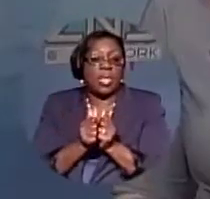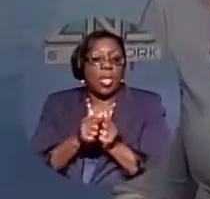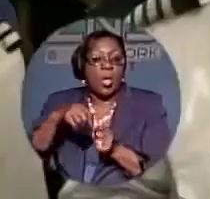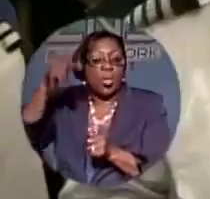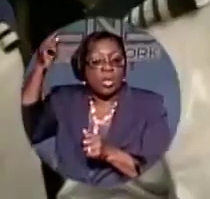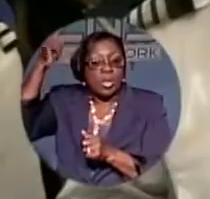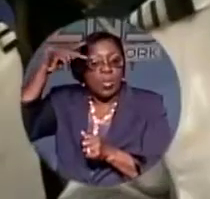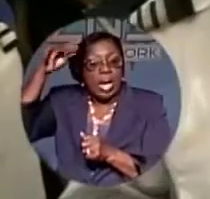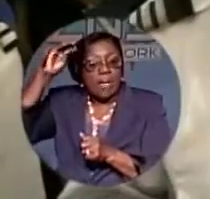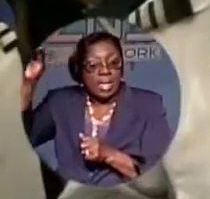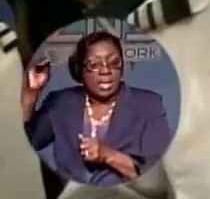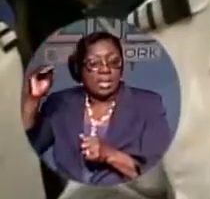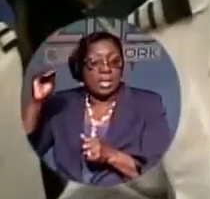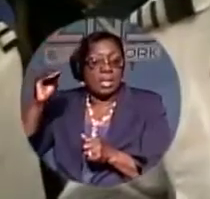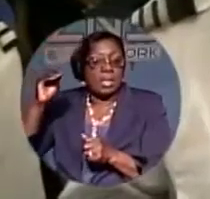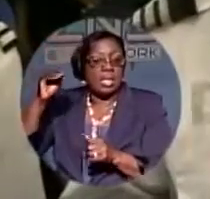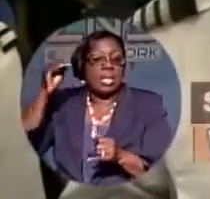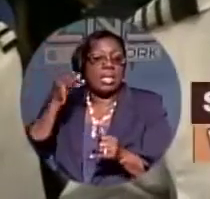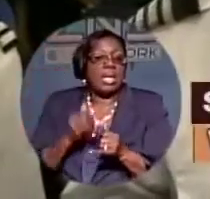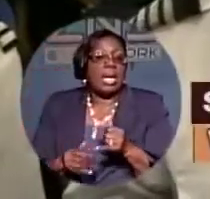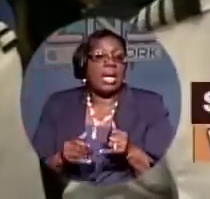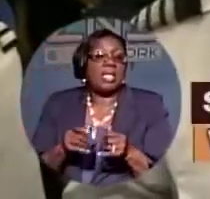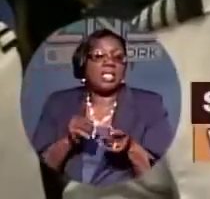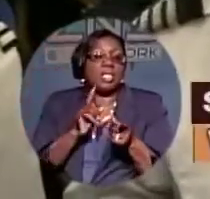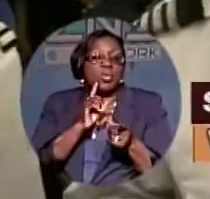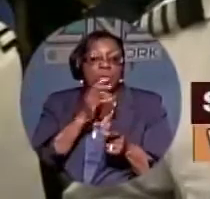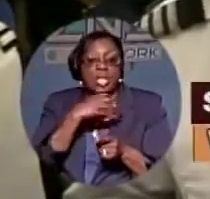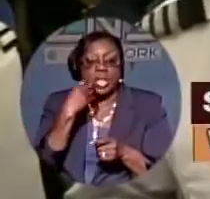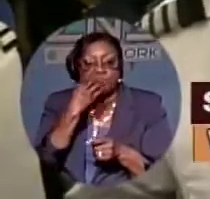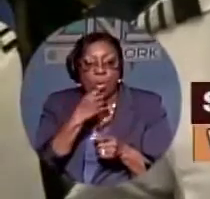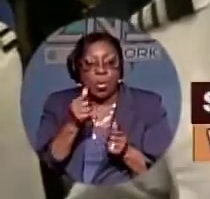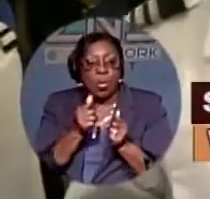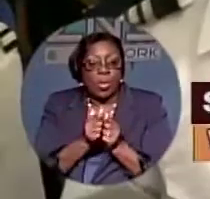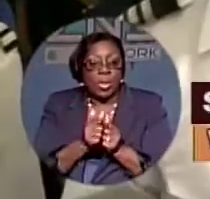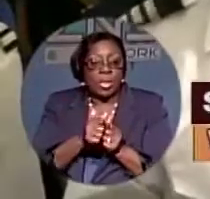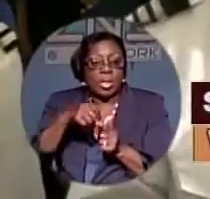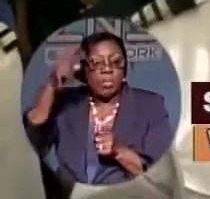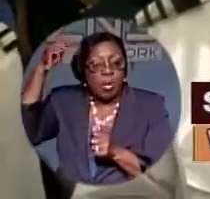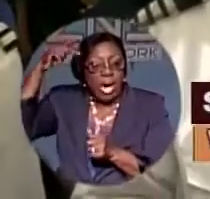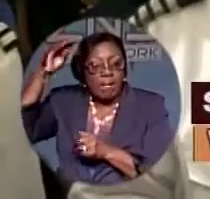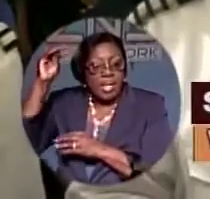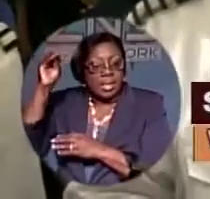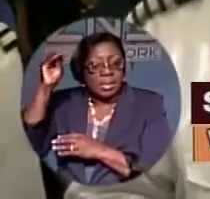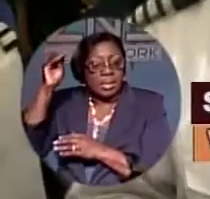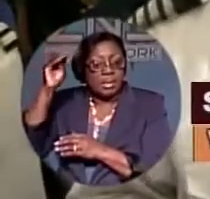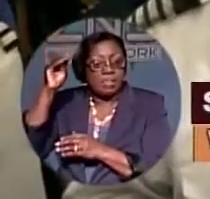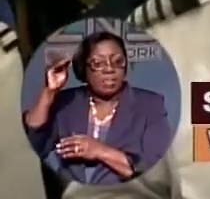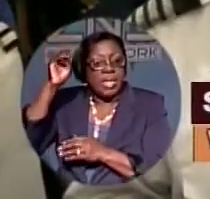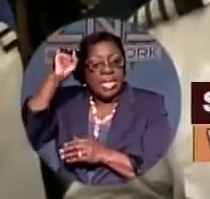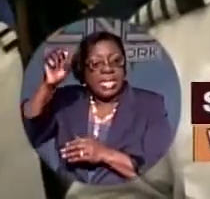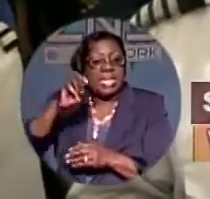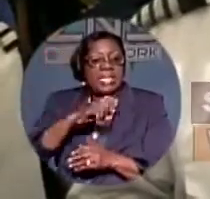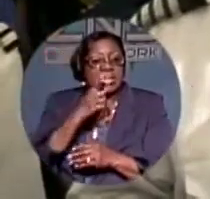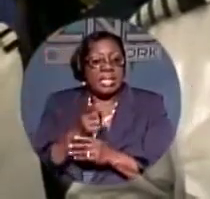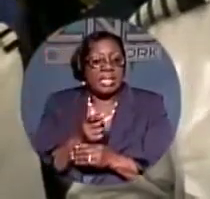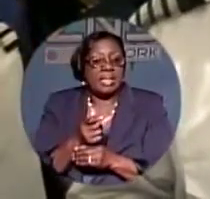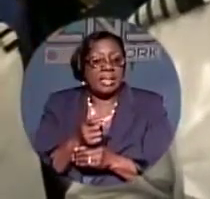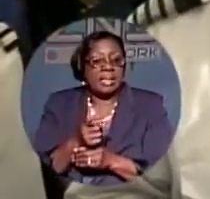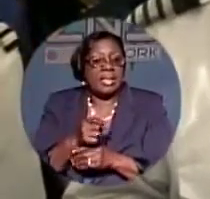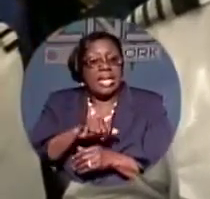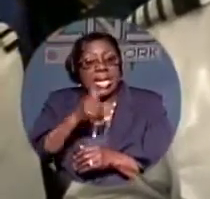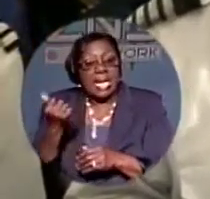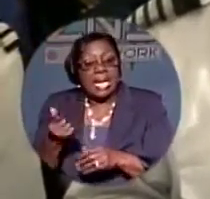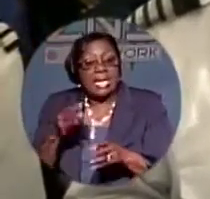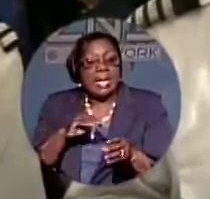And at last we spoke, at last we met with the Honorable Prime Minister. He said